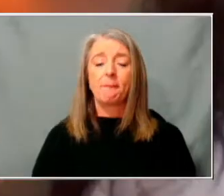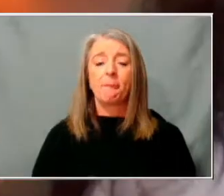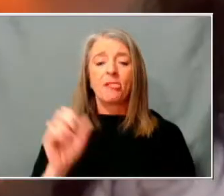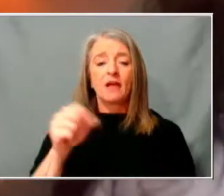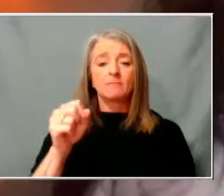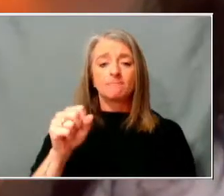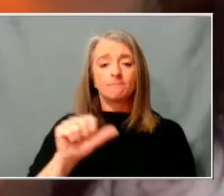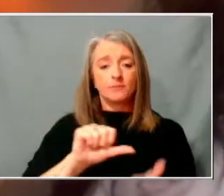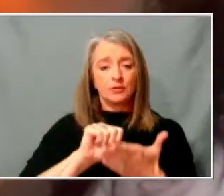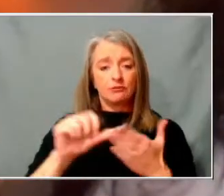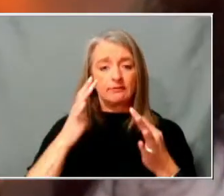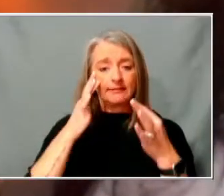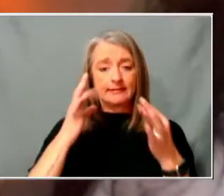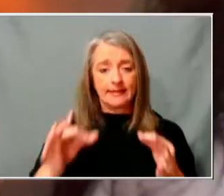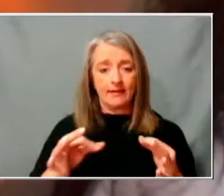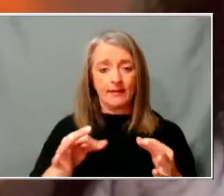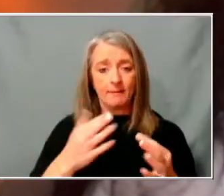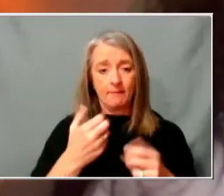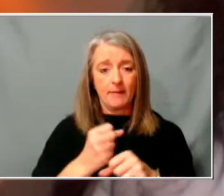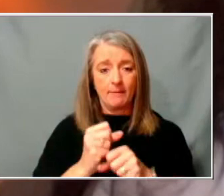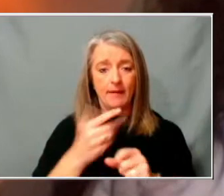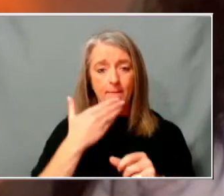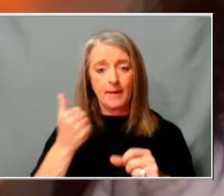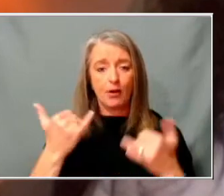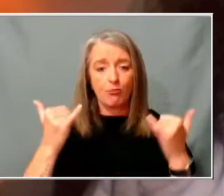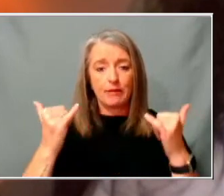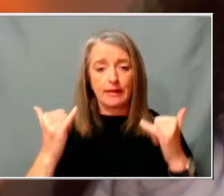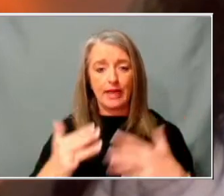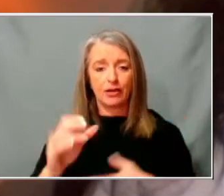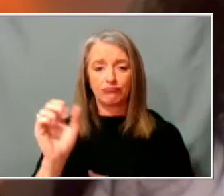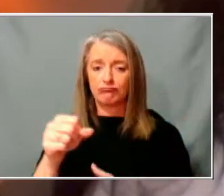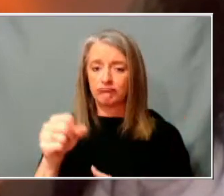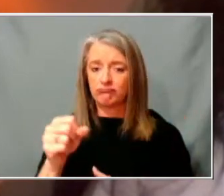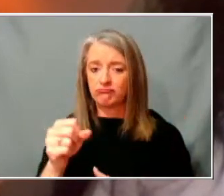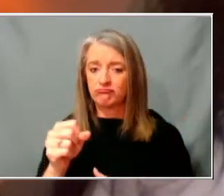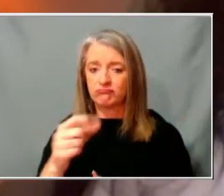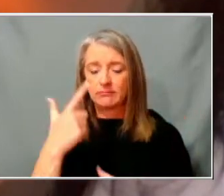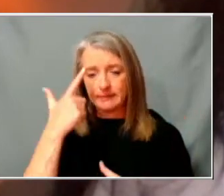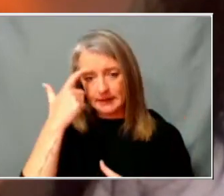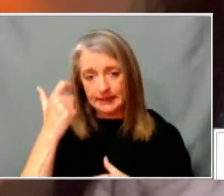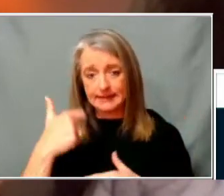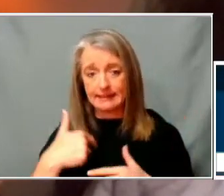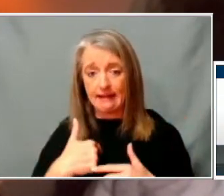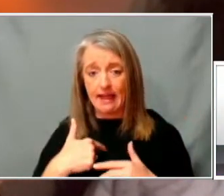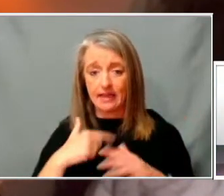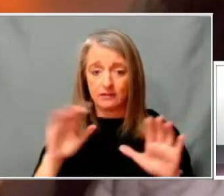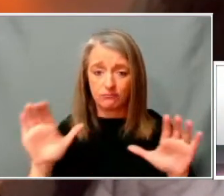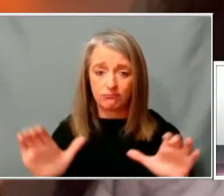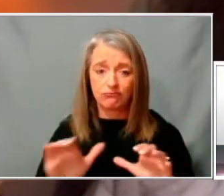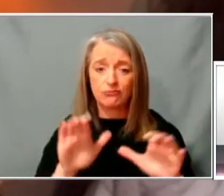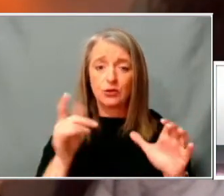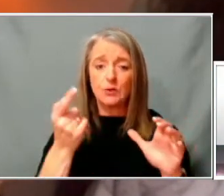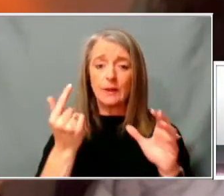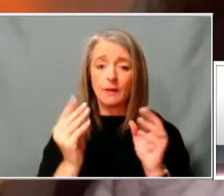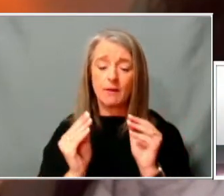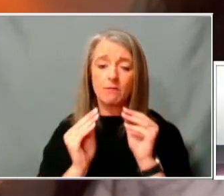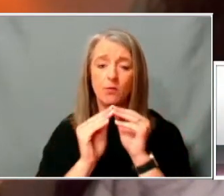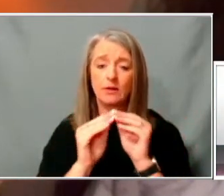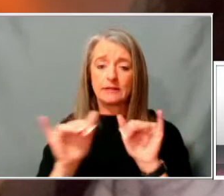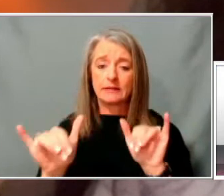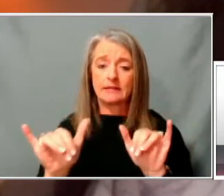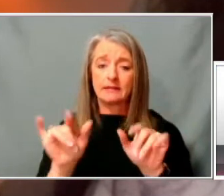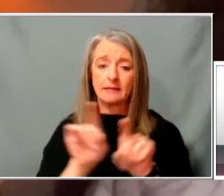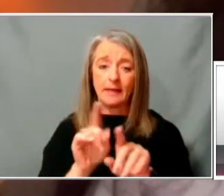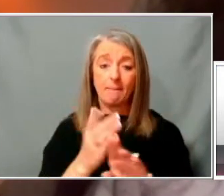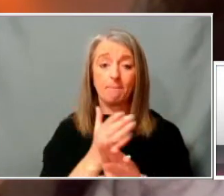Yeah, I think the surgery definitely has made me a better player just because I'm able to do a little bit more now. Like